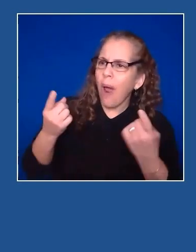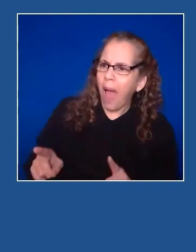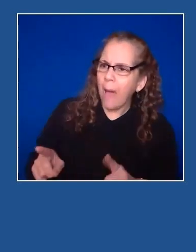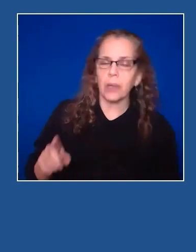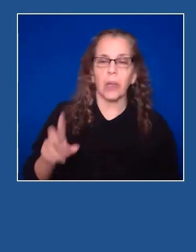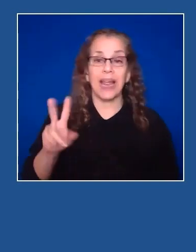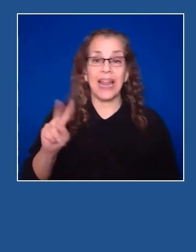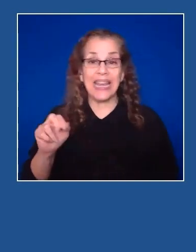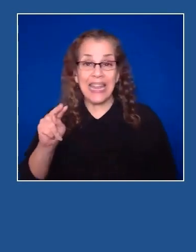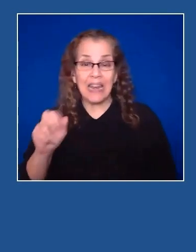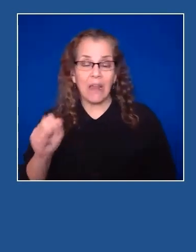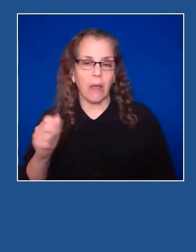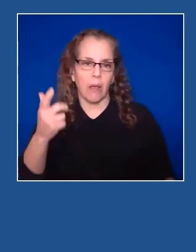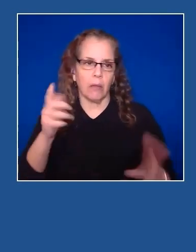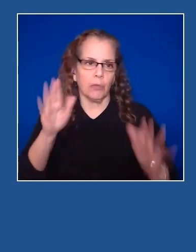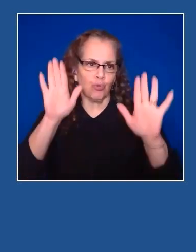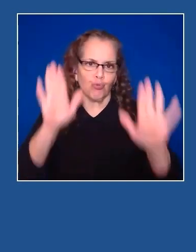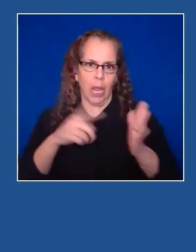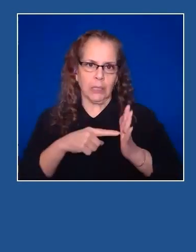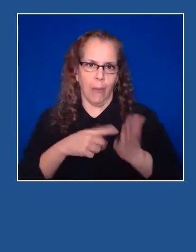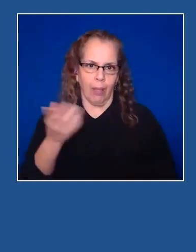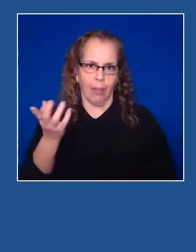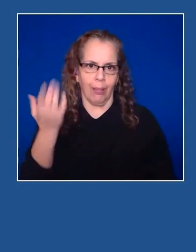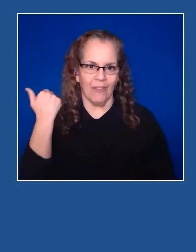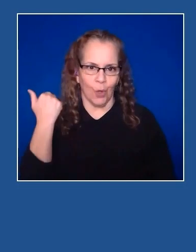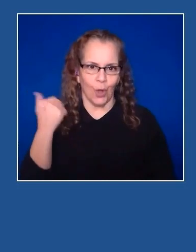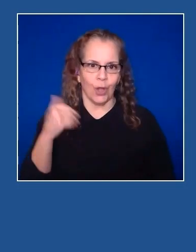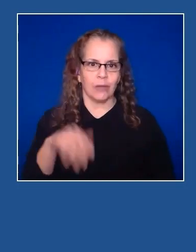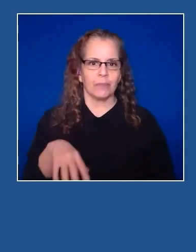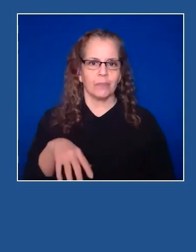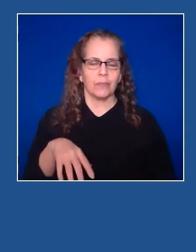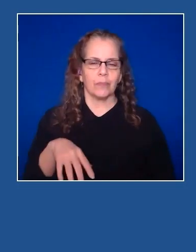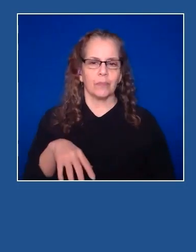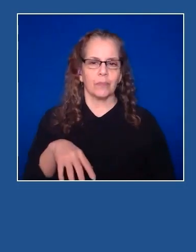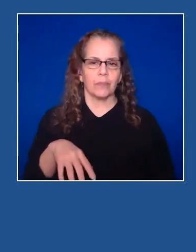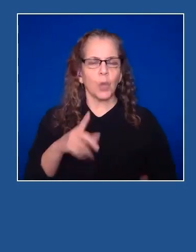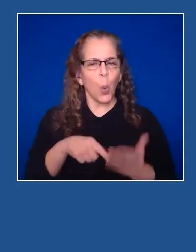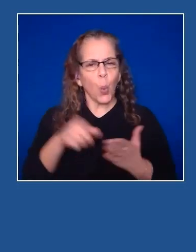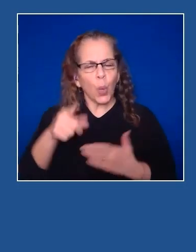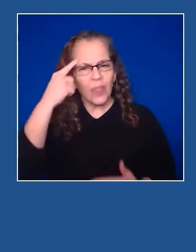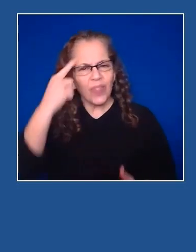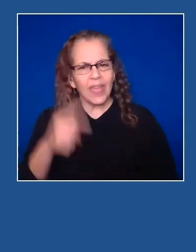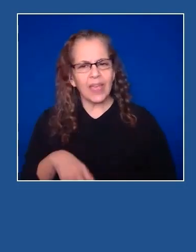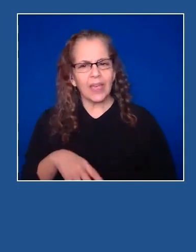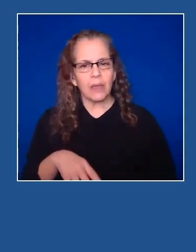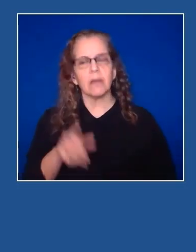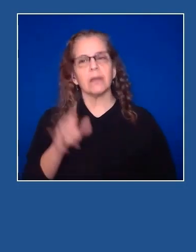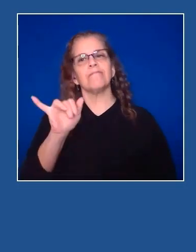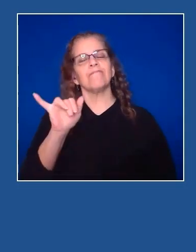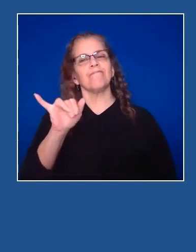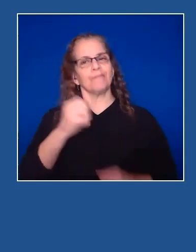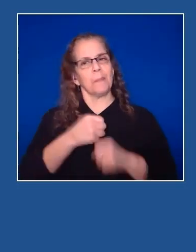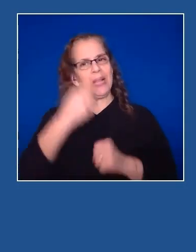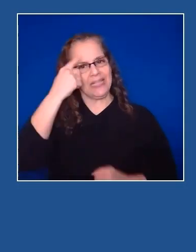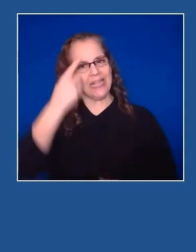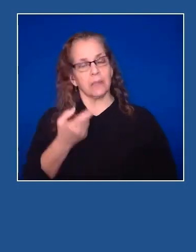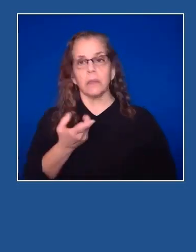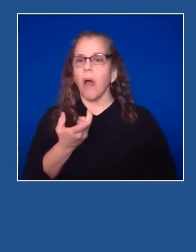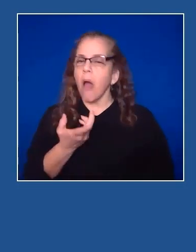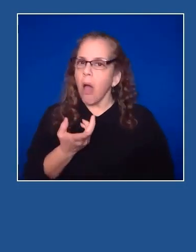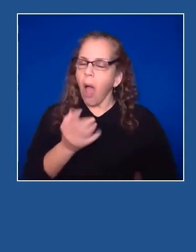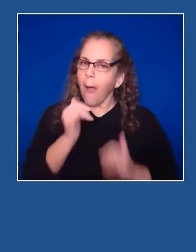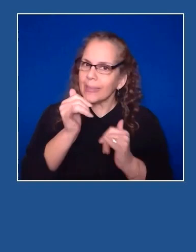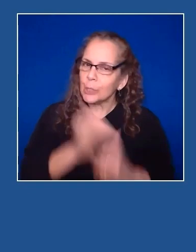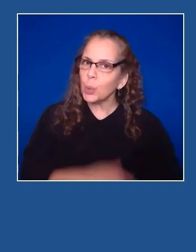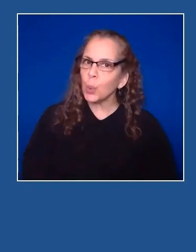great examples of this. What's that like for you? What do you think? That makes sense. Me too. That happens to